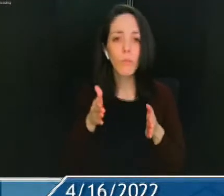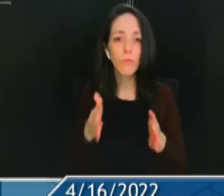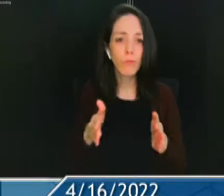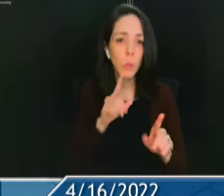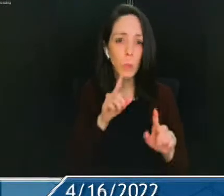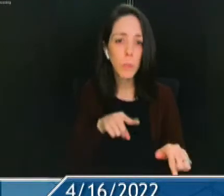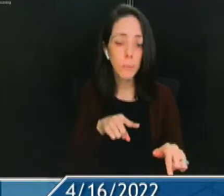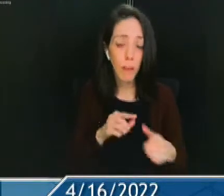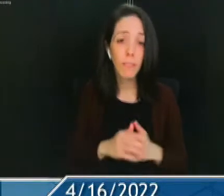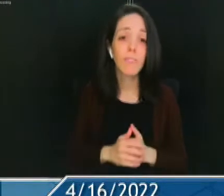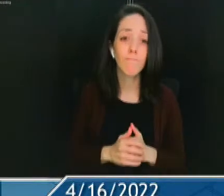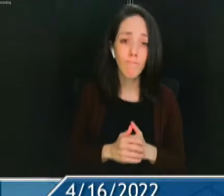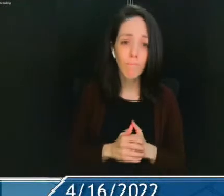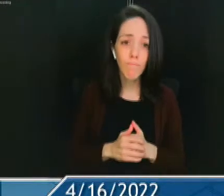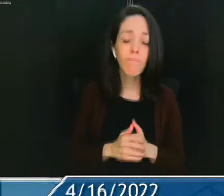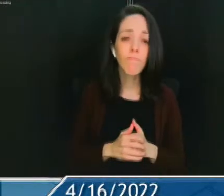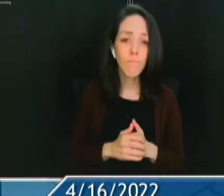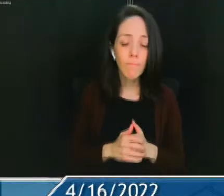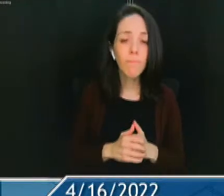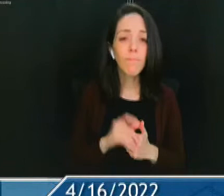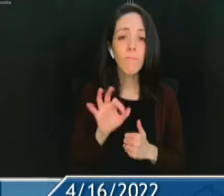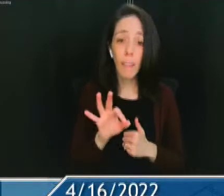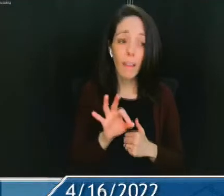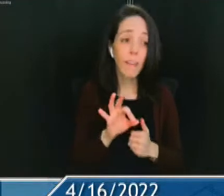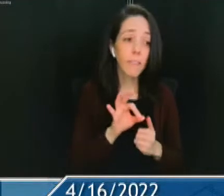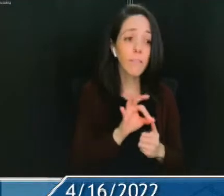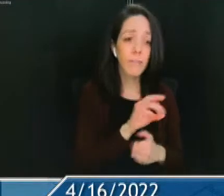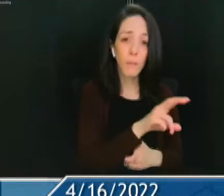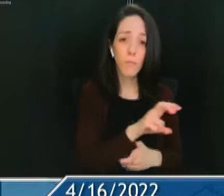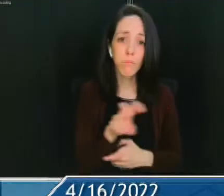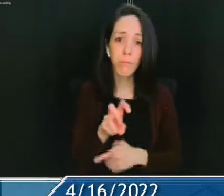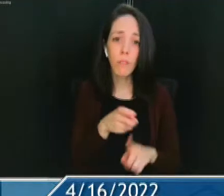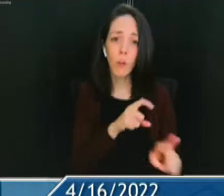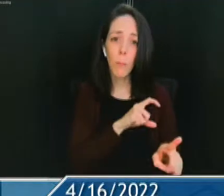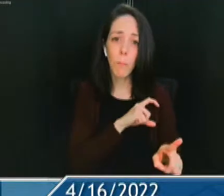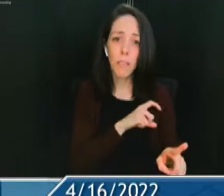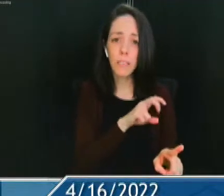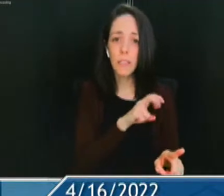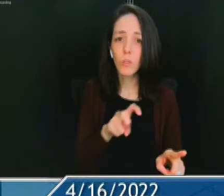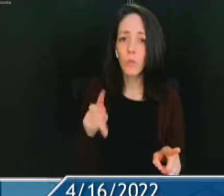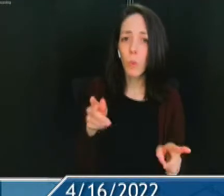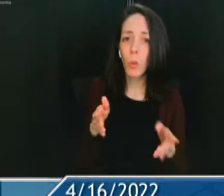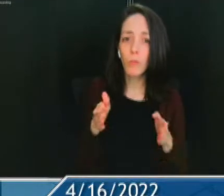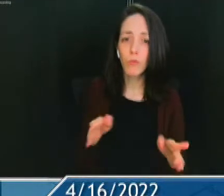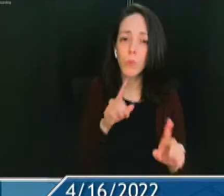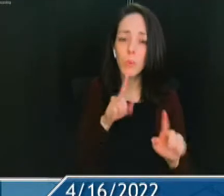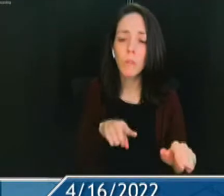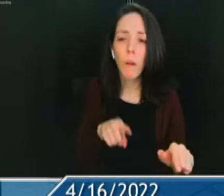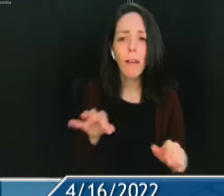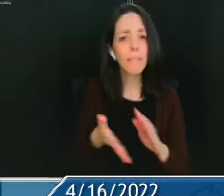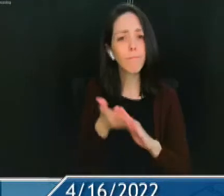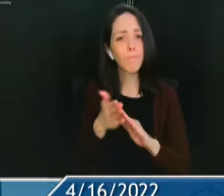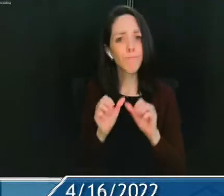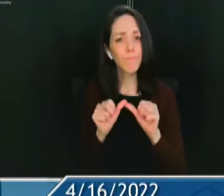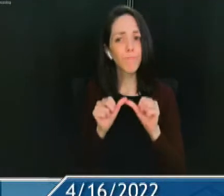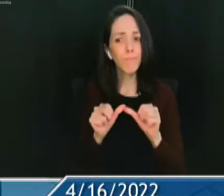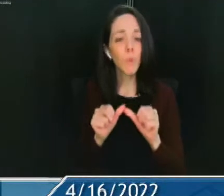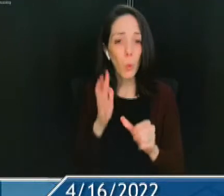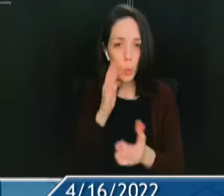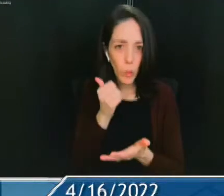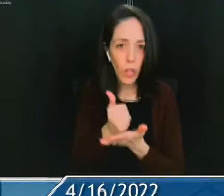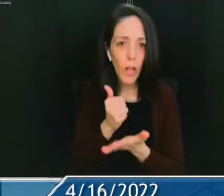request. One can anticipate that PSR operating 24/7 citywide will result in more than a